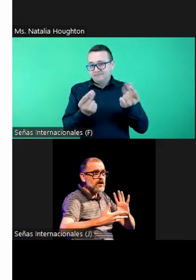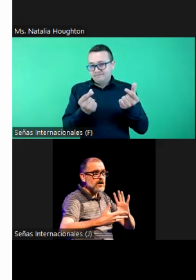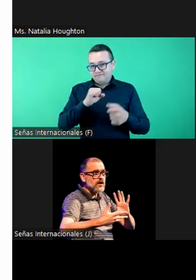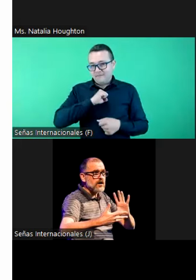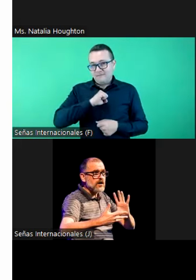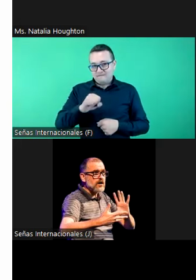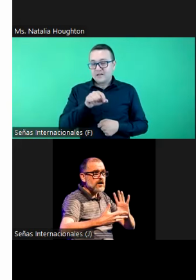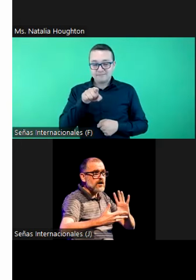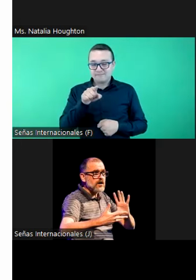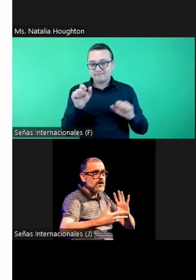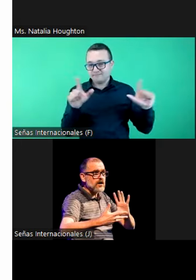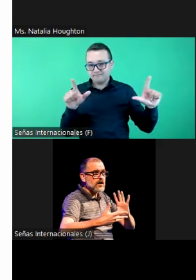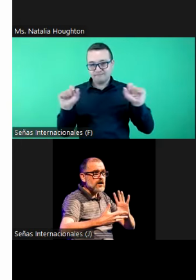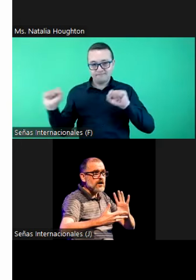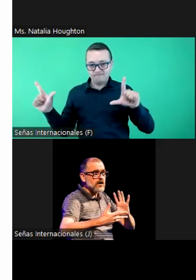two slides